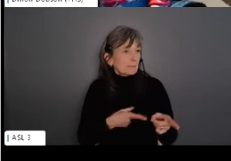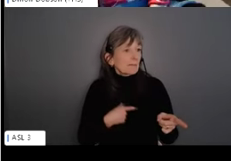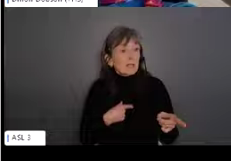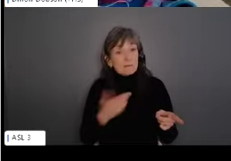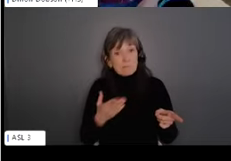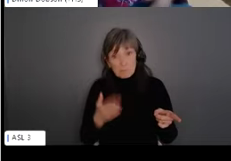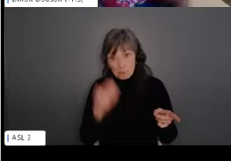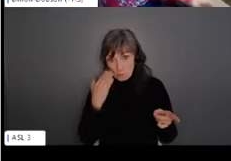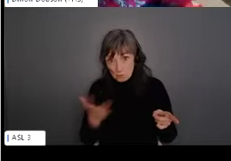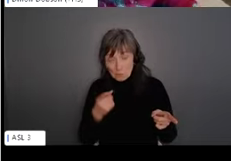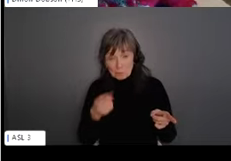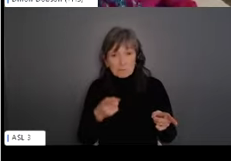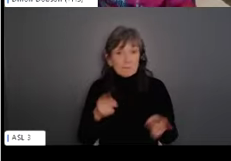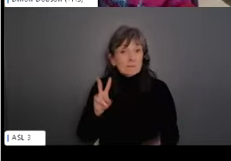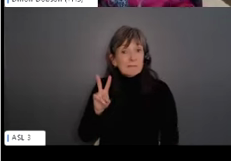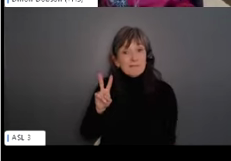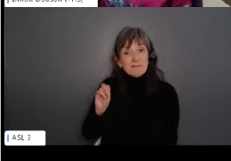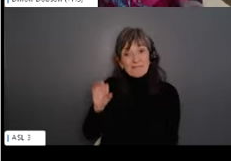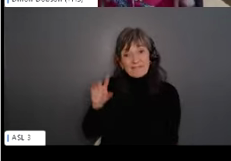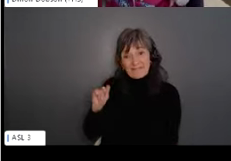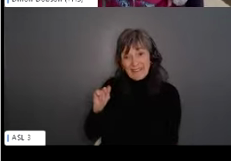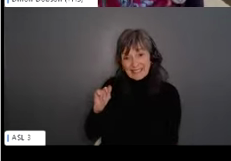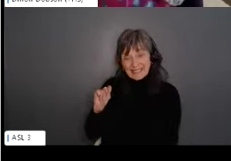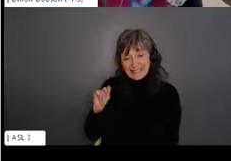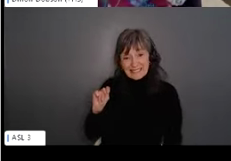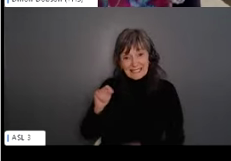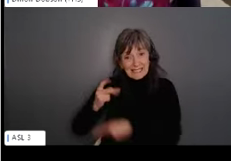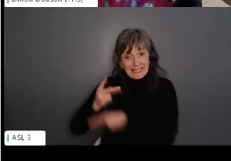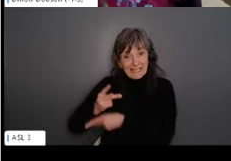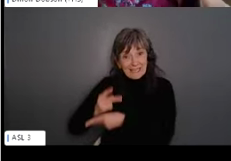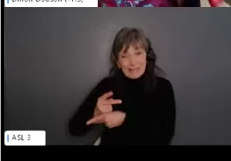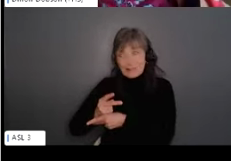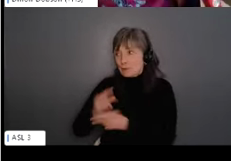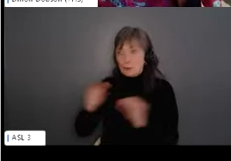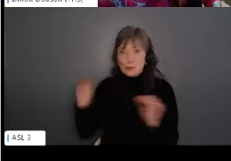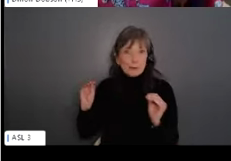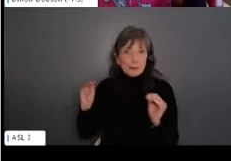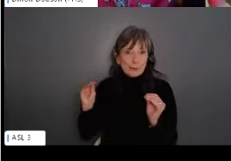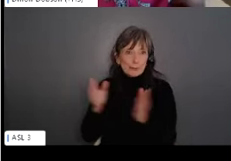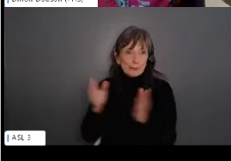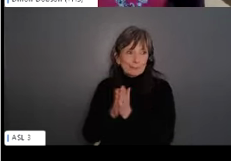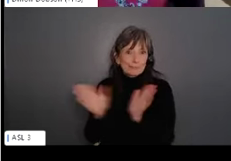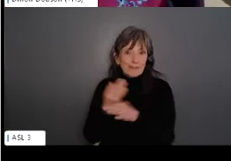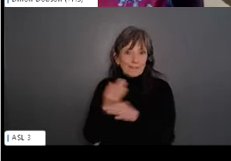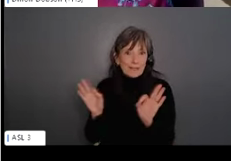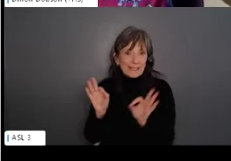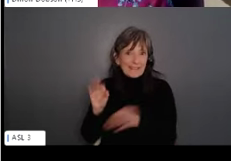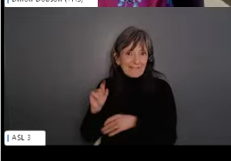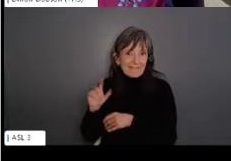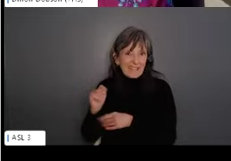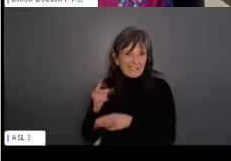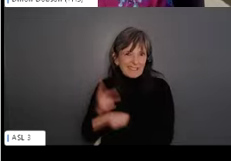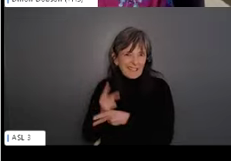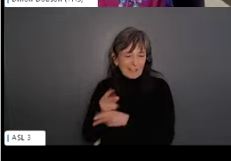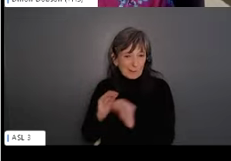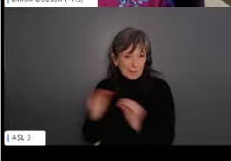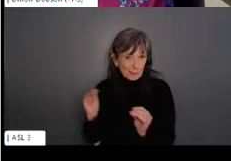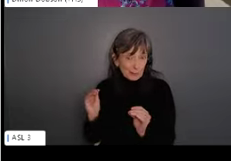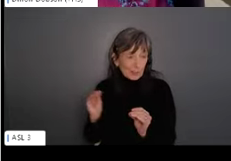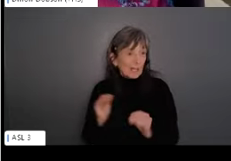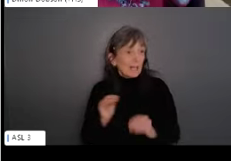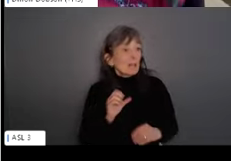veterinary care, there's no social health for veterinary care in our country. And so veterinary professionals are working